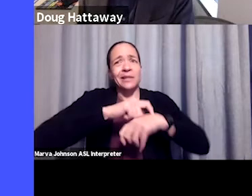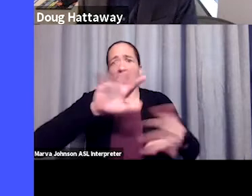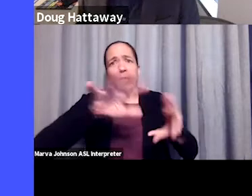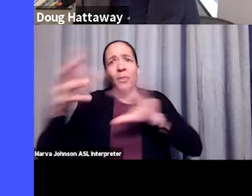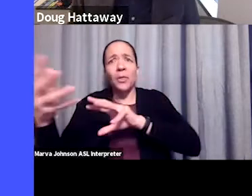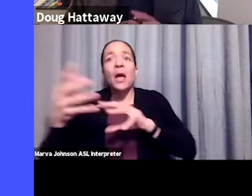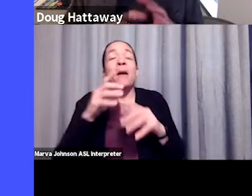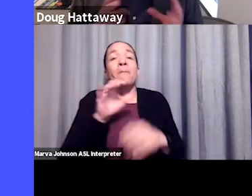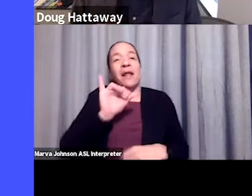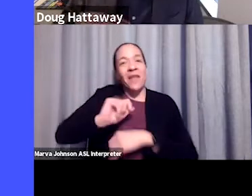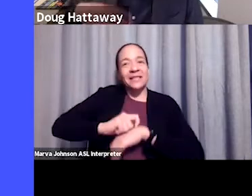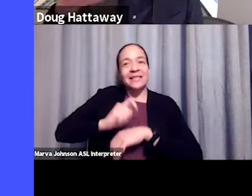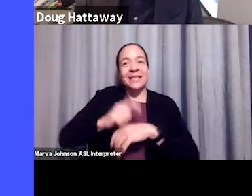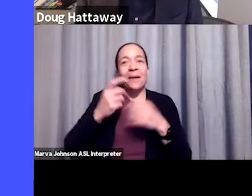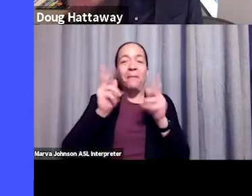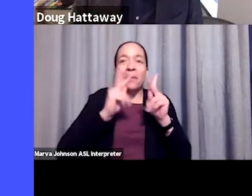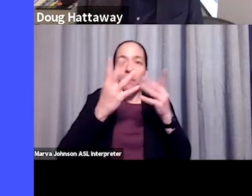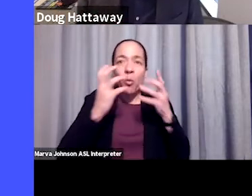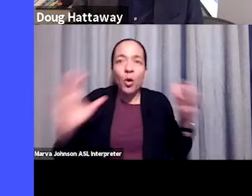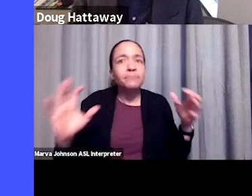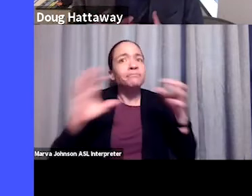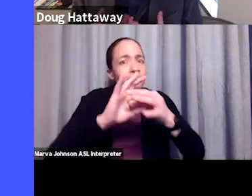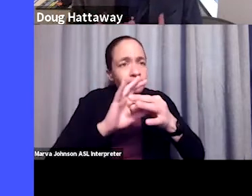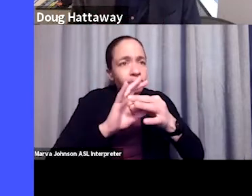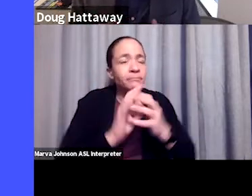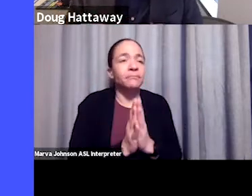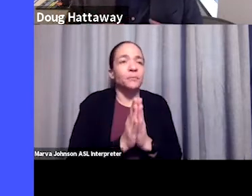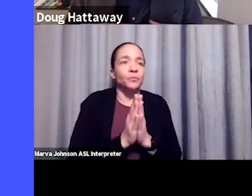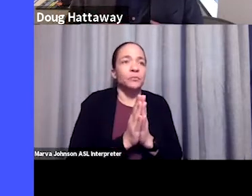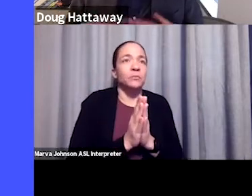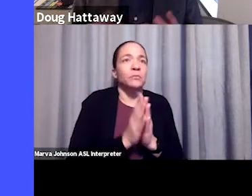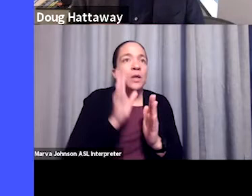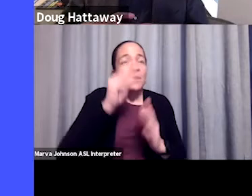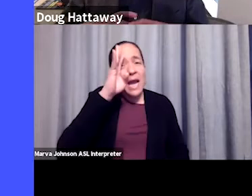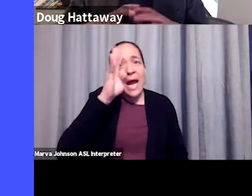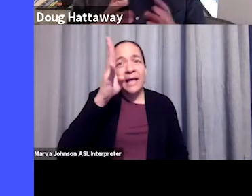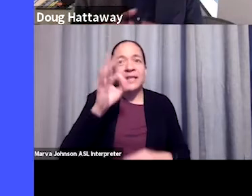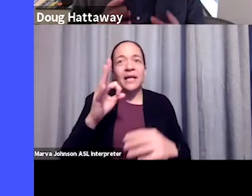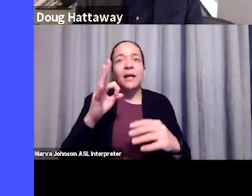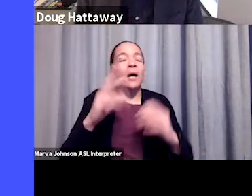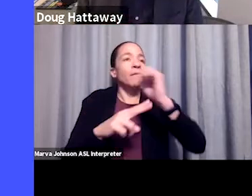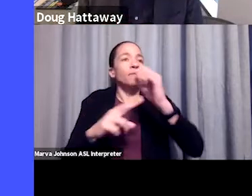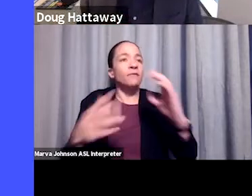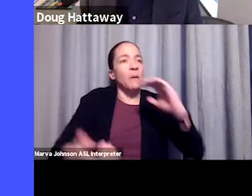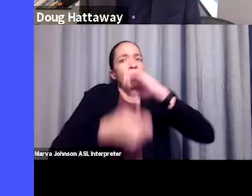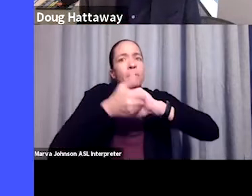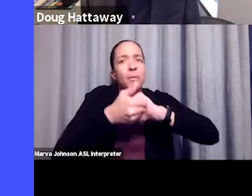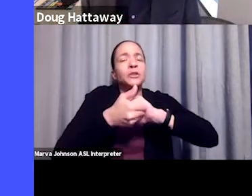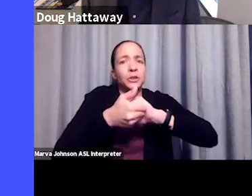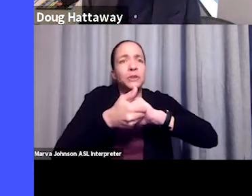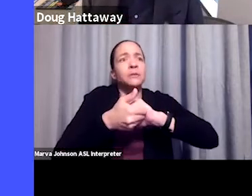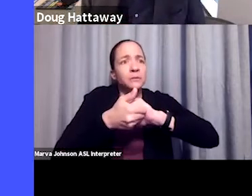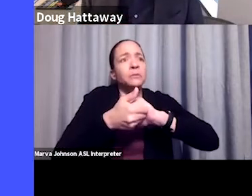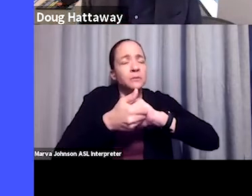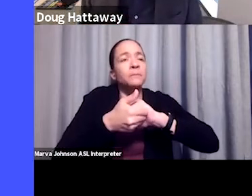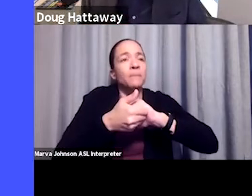country. And this idea of bridging divides was a big part of the ethic and the guiding principles behind this